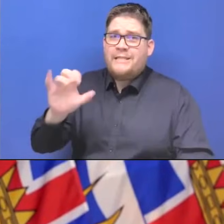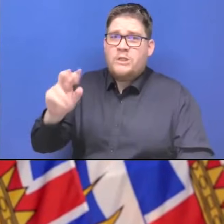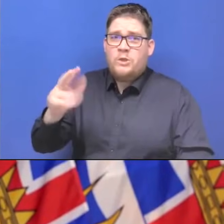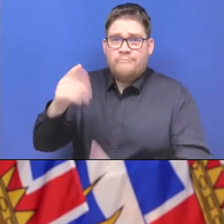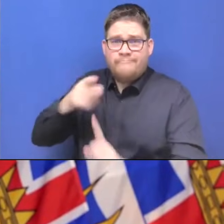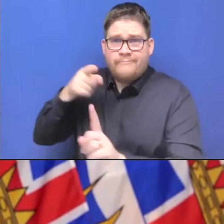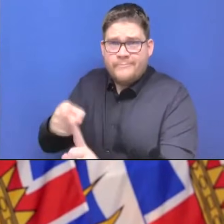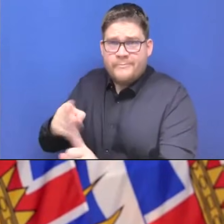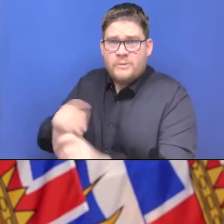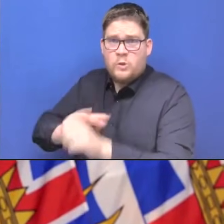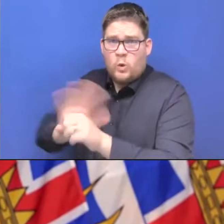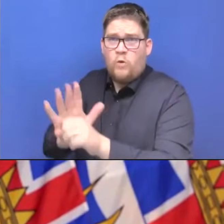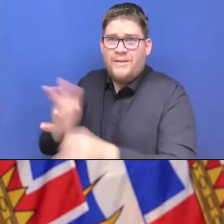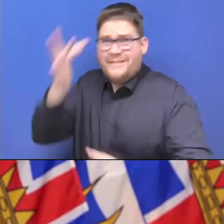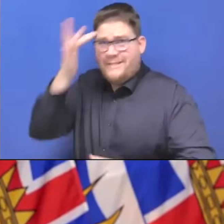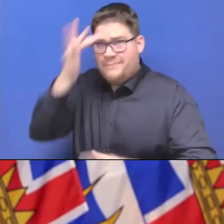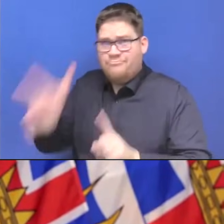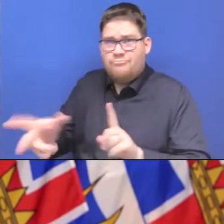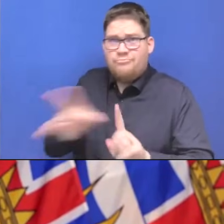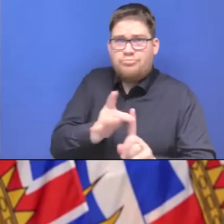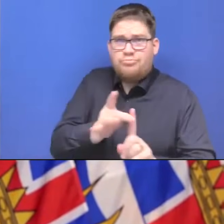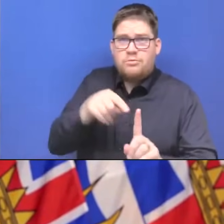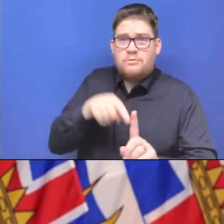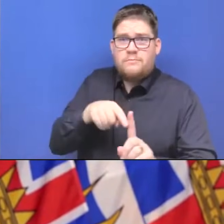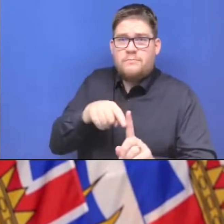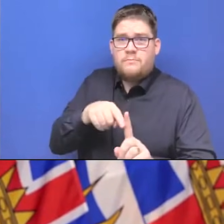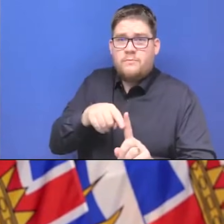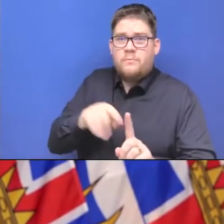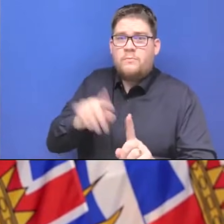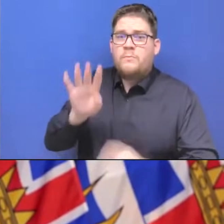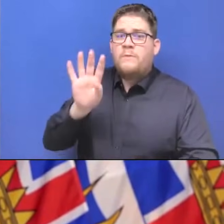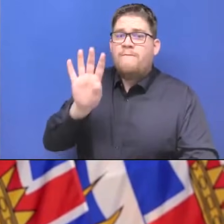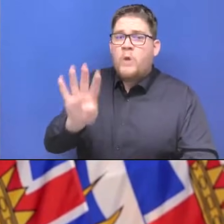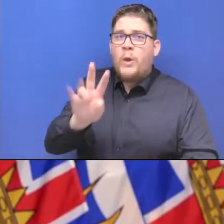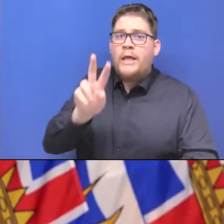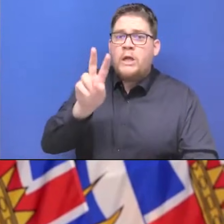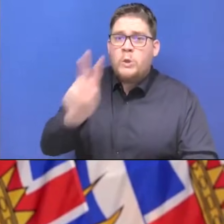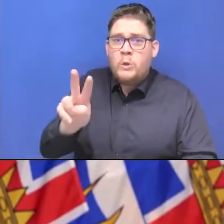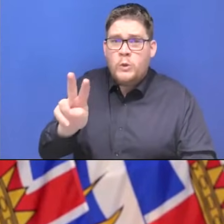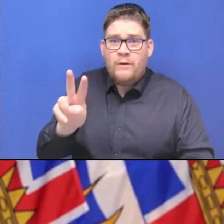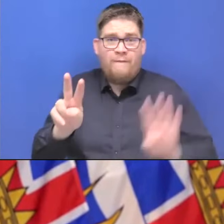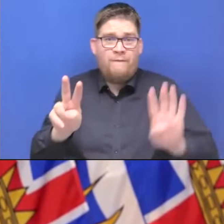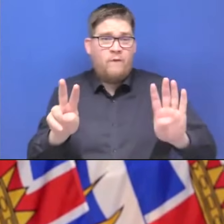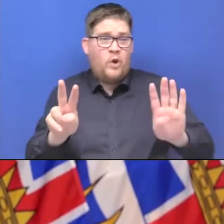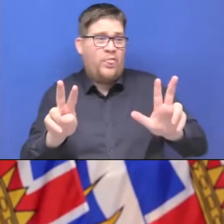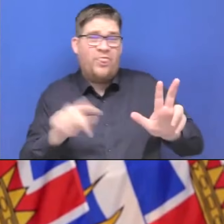COVID positive for COVID-19. 42 of those 43